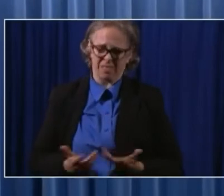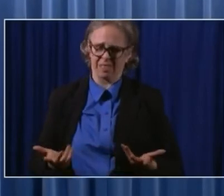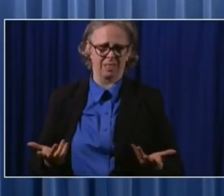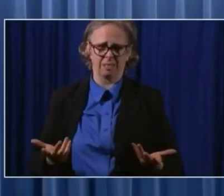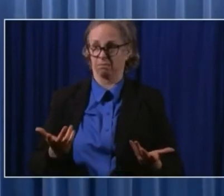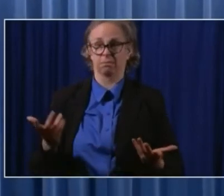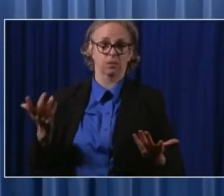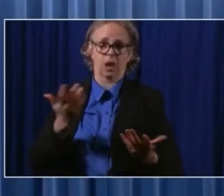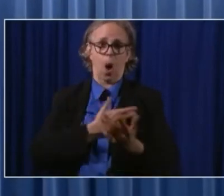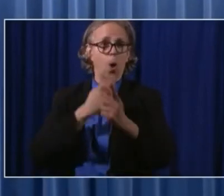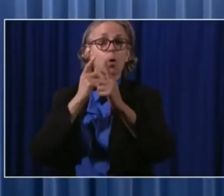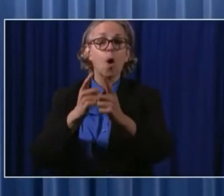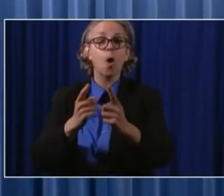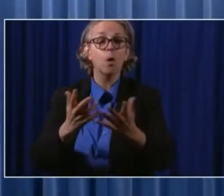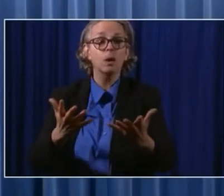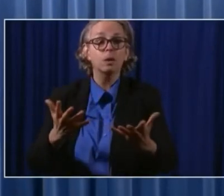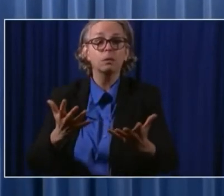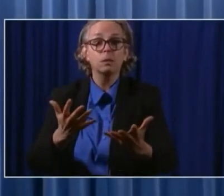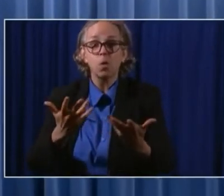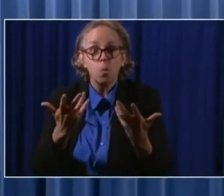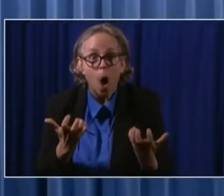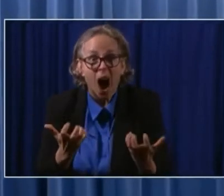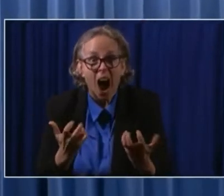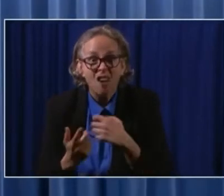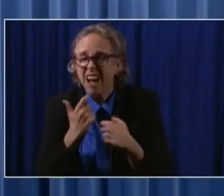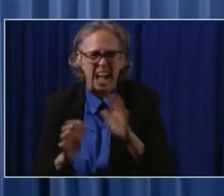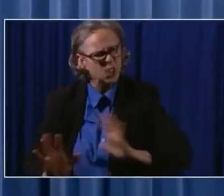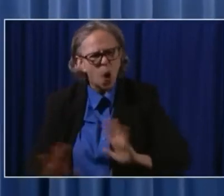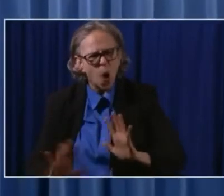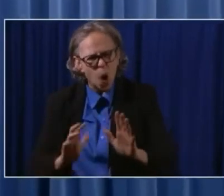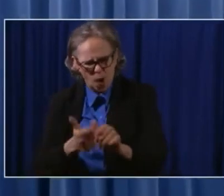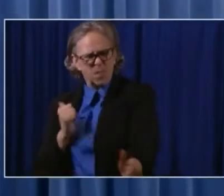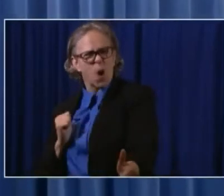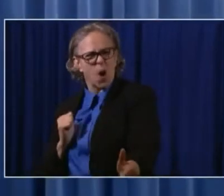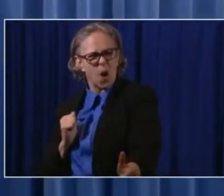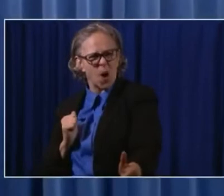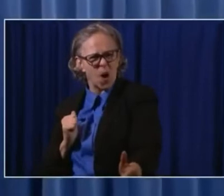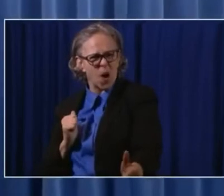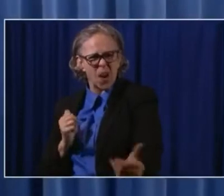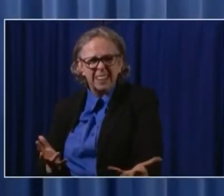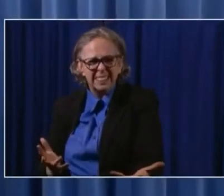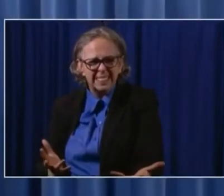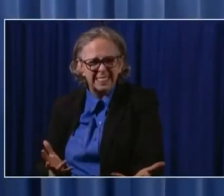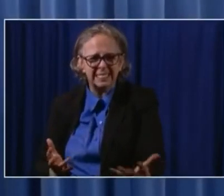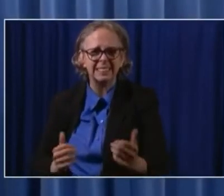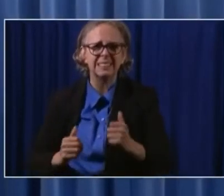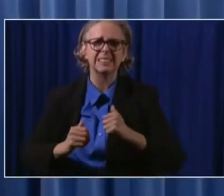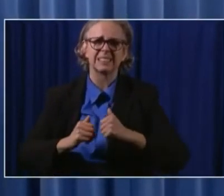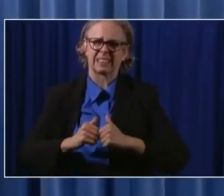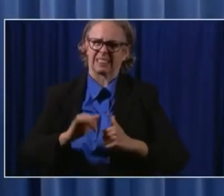red, and that is just vitally important.